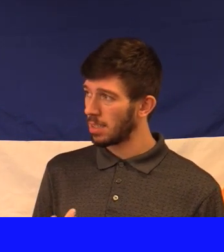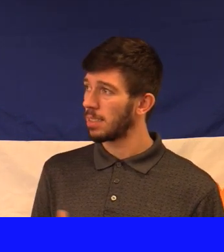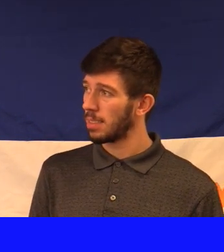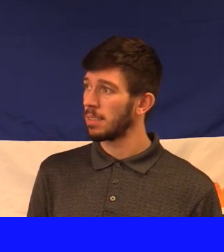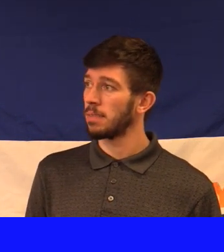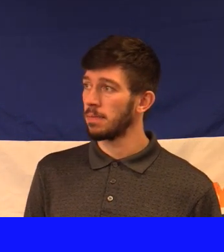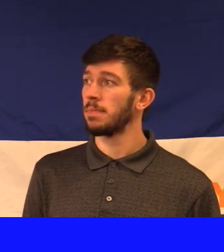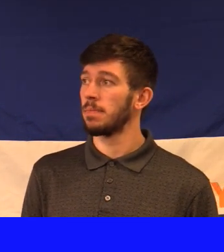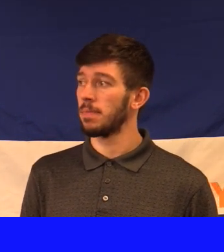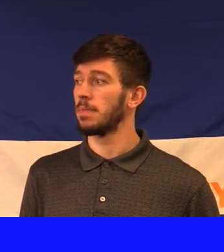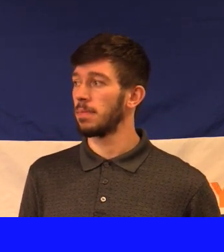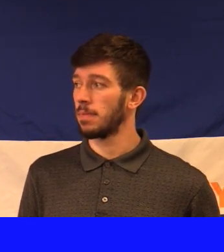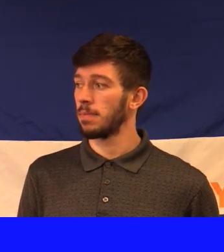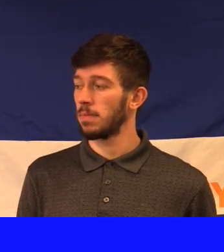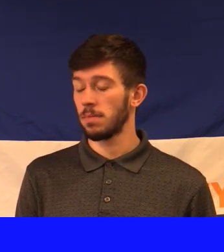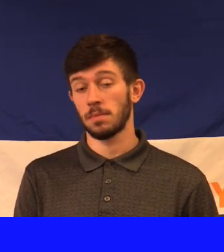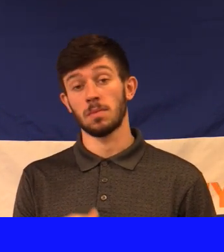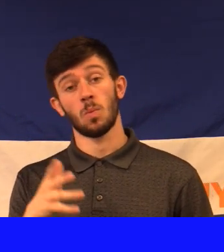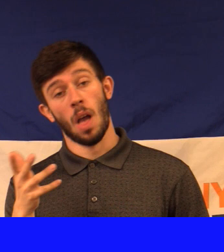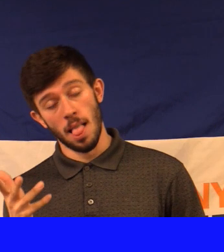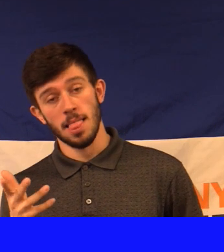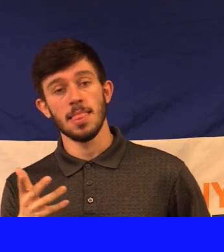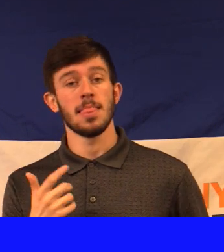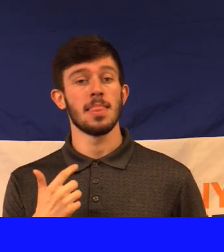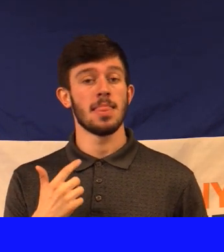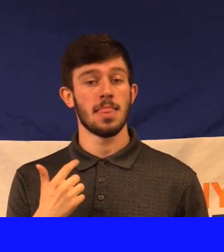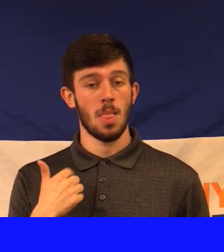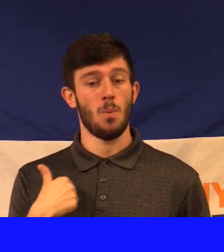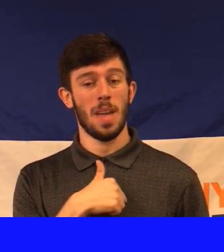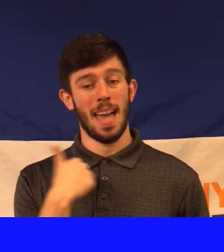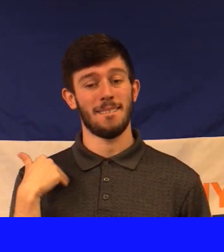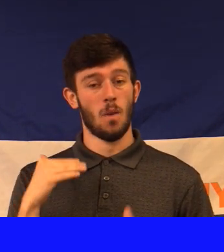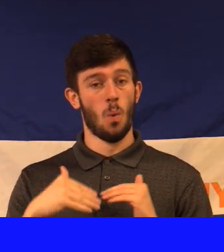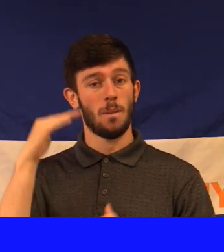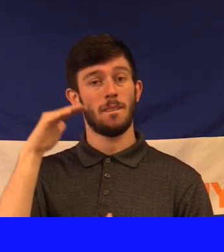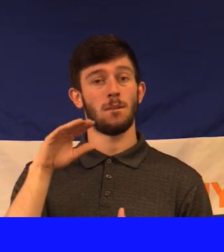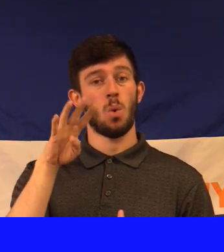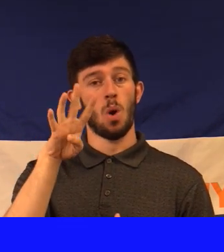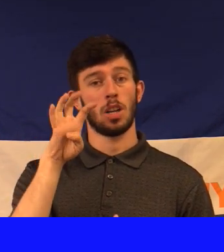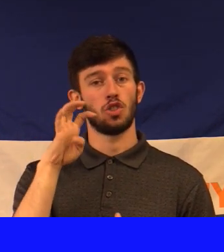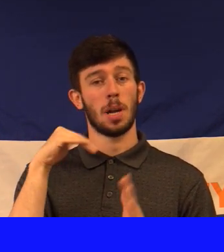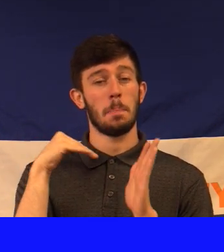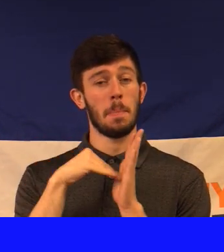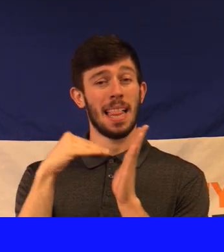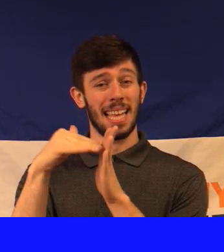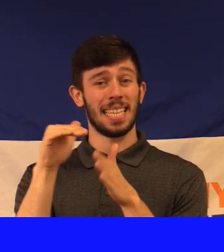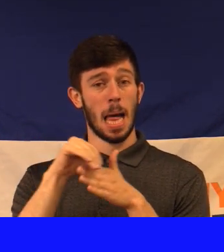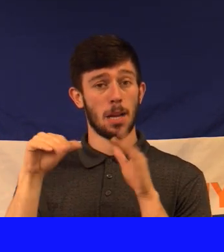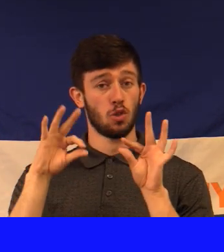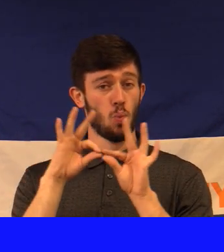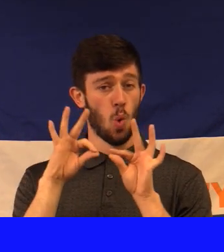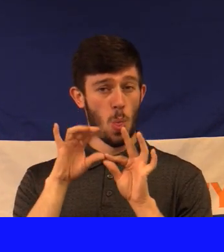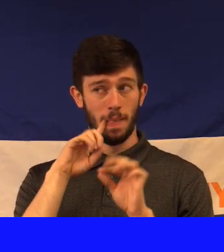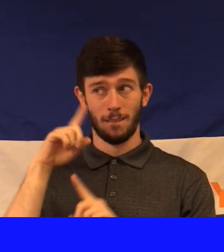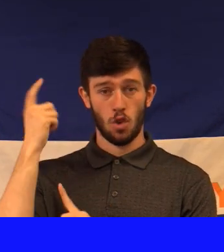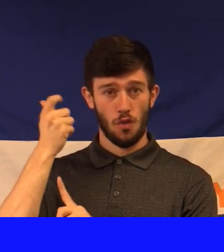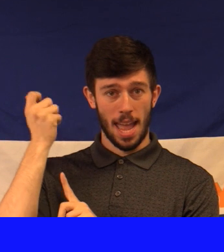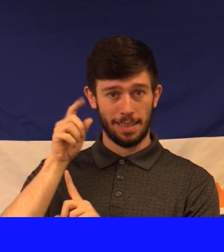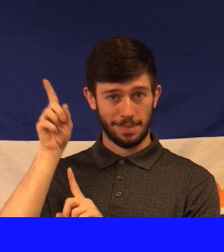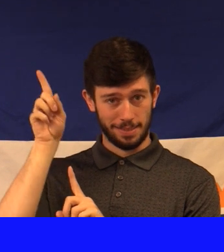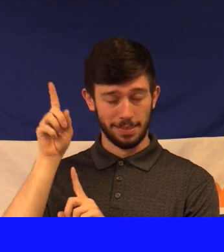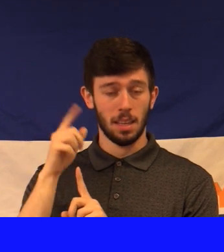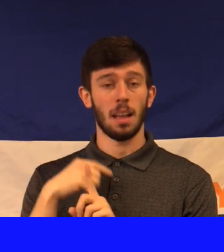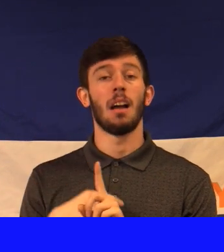Yeah, we have over $400 million worth of grants. What we're talking about in